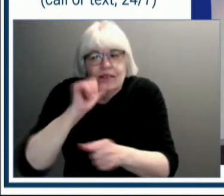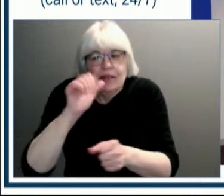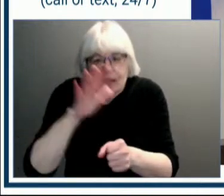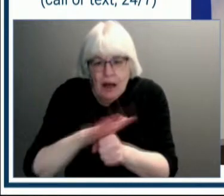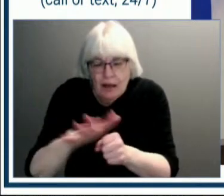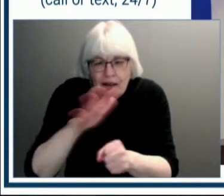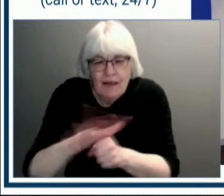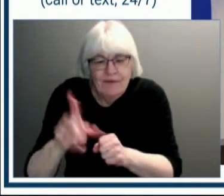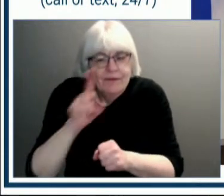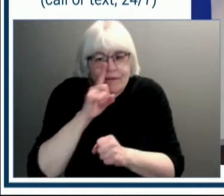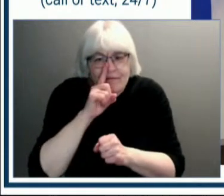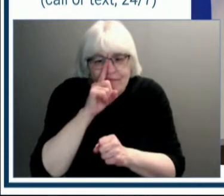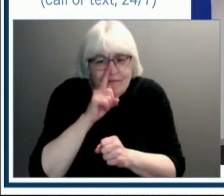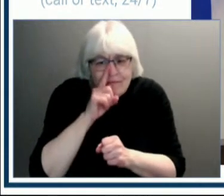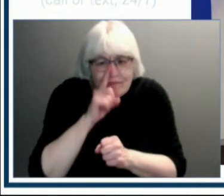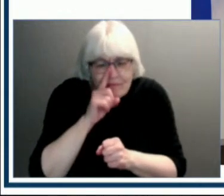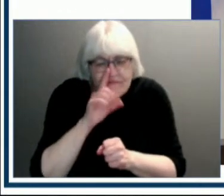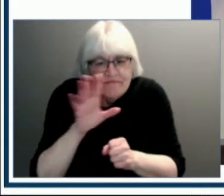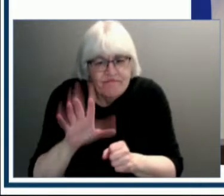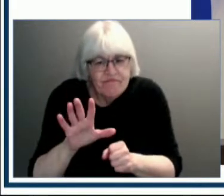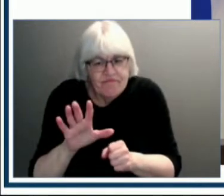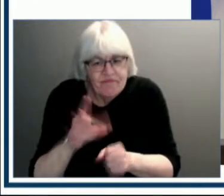you correctly.